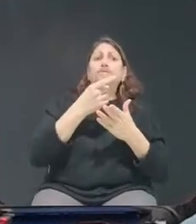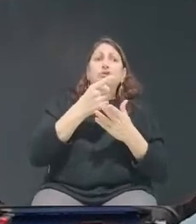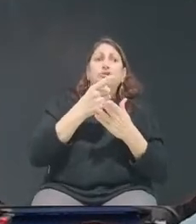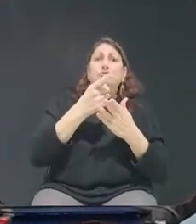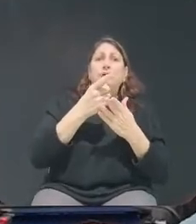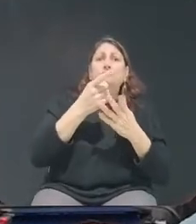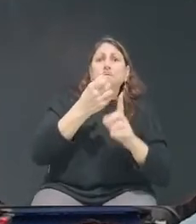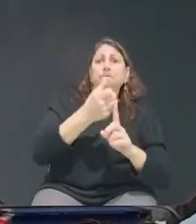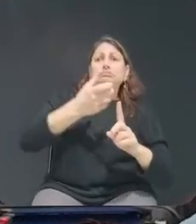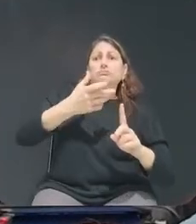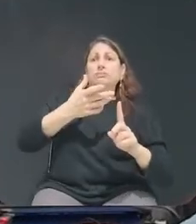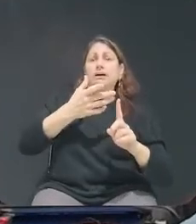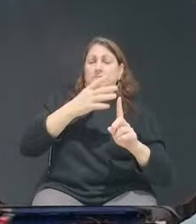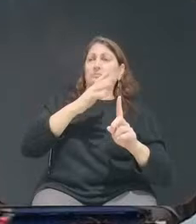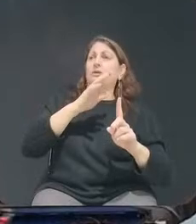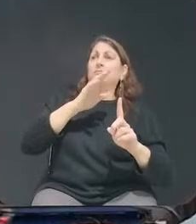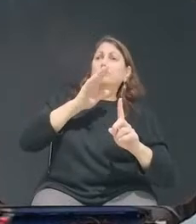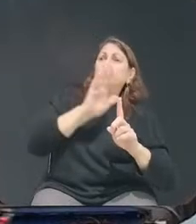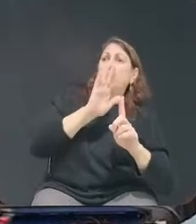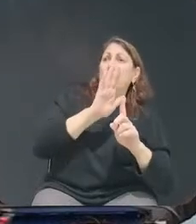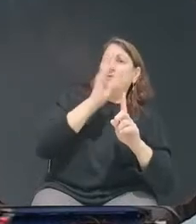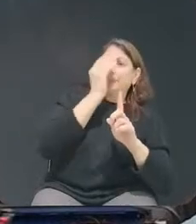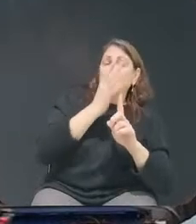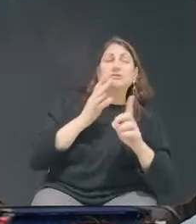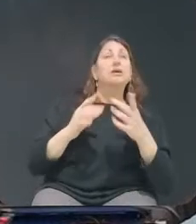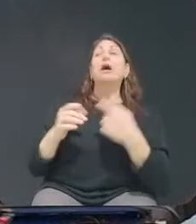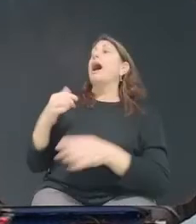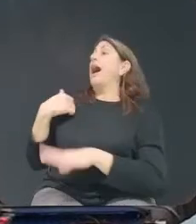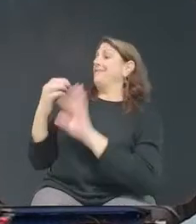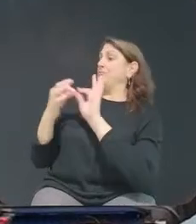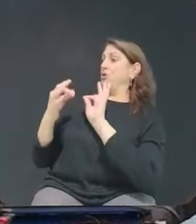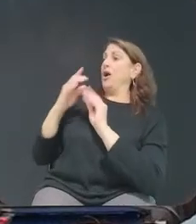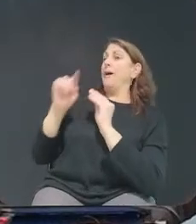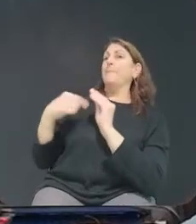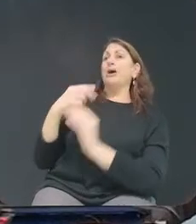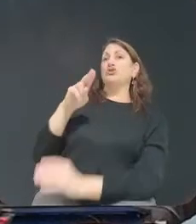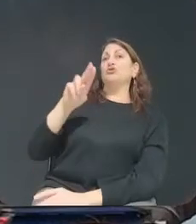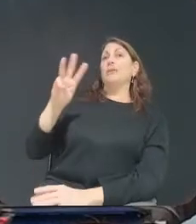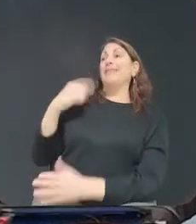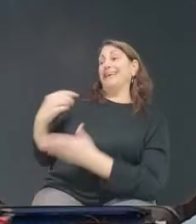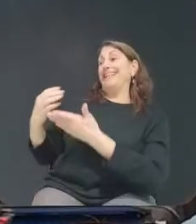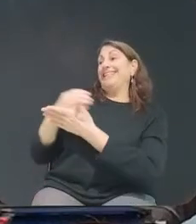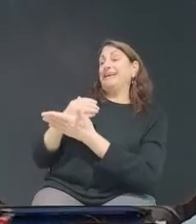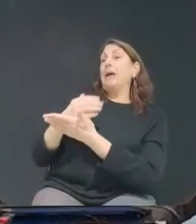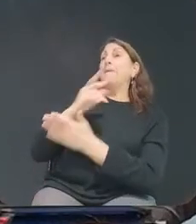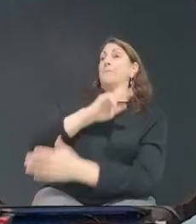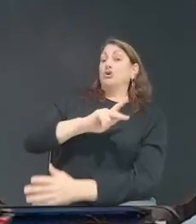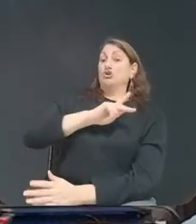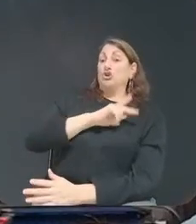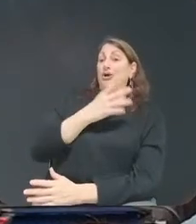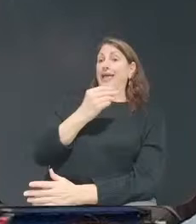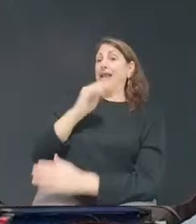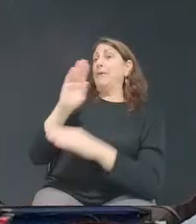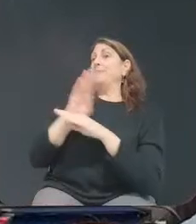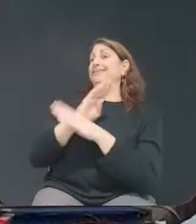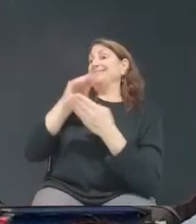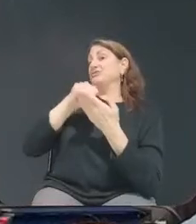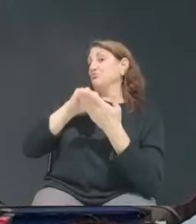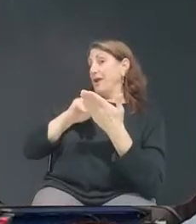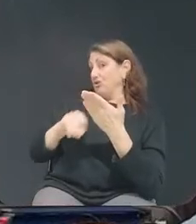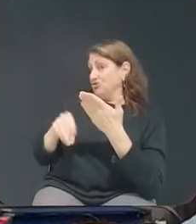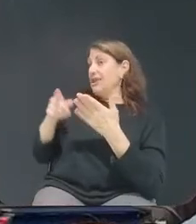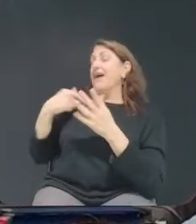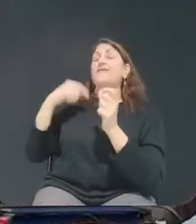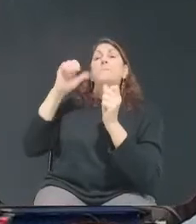Just a note about the University of Washington, they collect personal records and business records and a huge wide range of records. So they